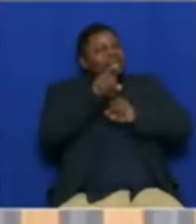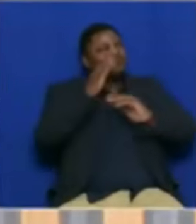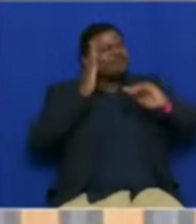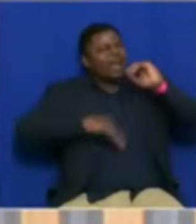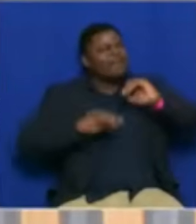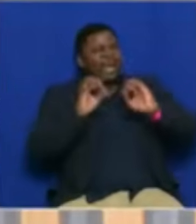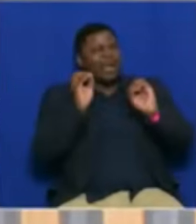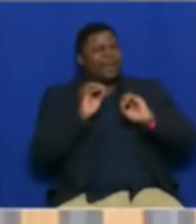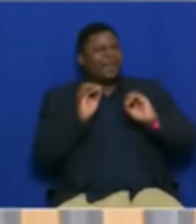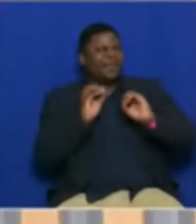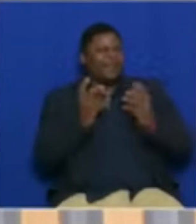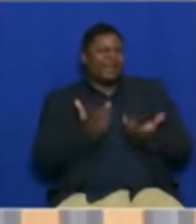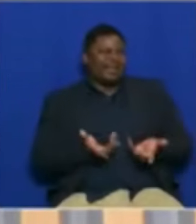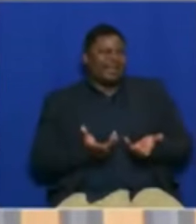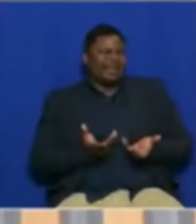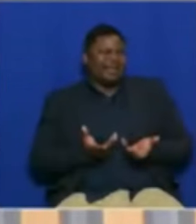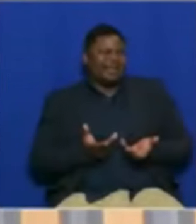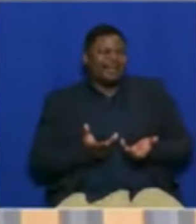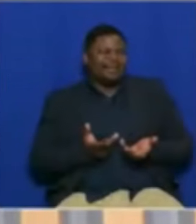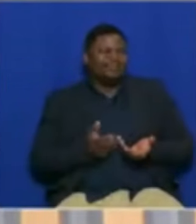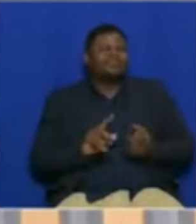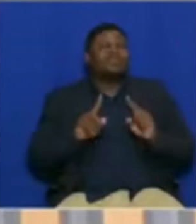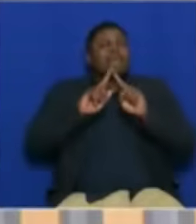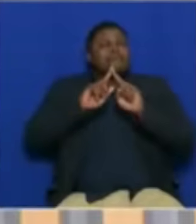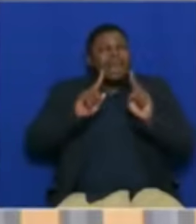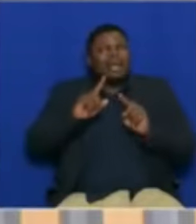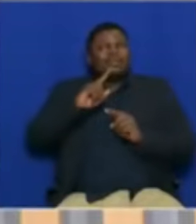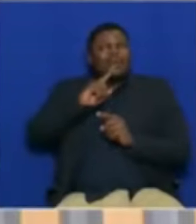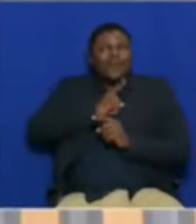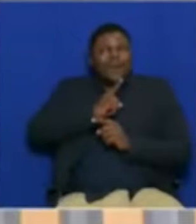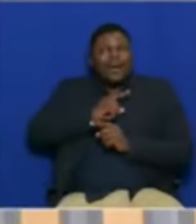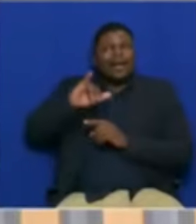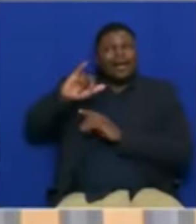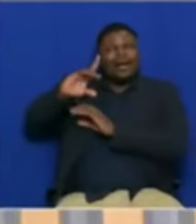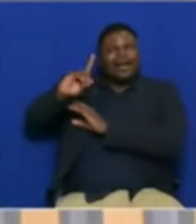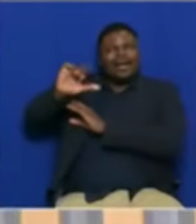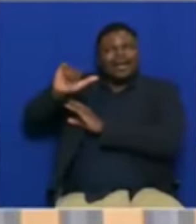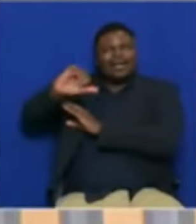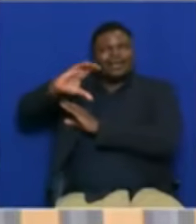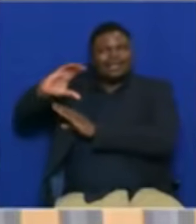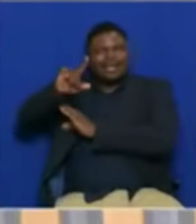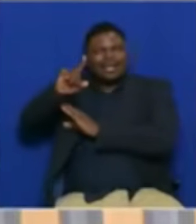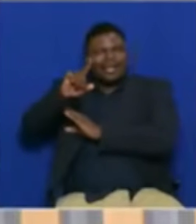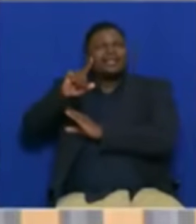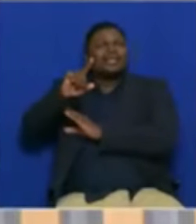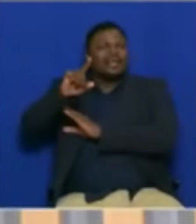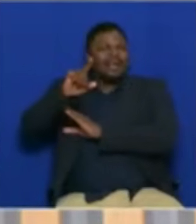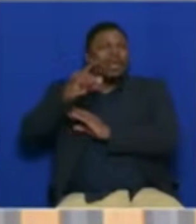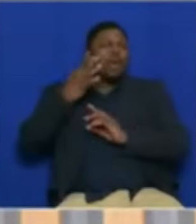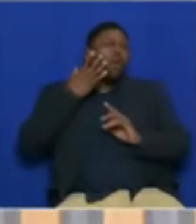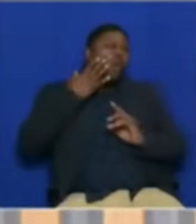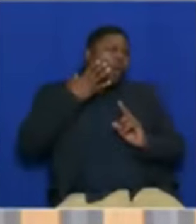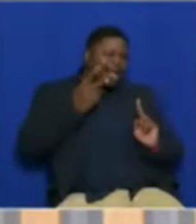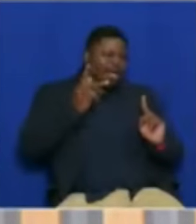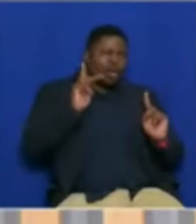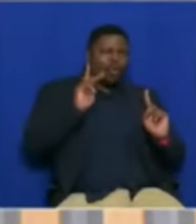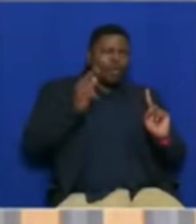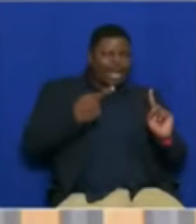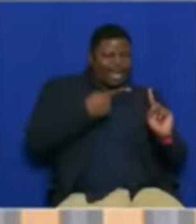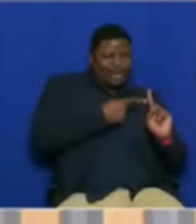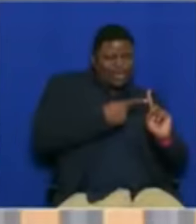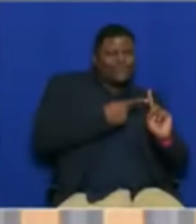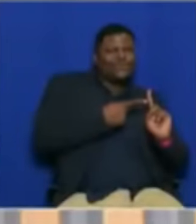is, why is it IDEC's business when General Kumalo constitutes a panel that he is allowed to